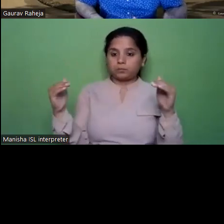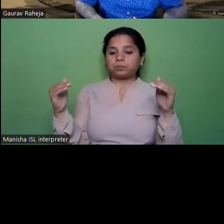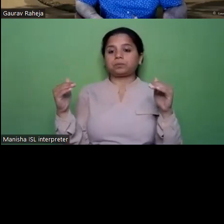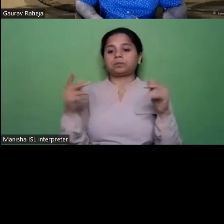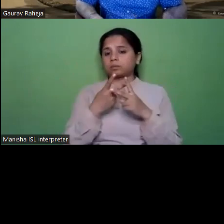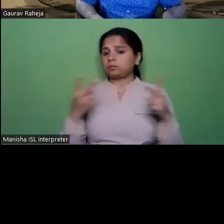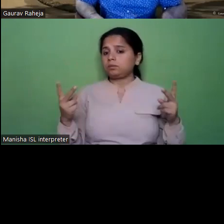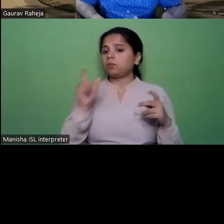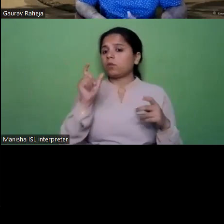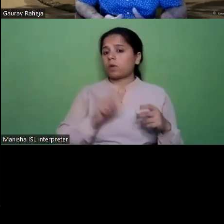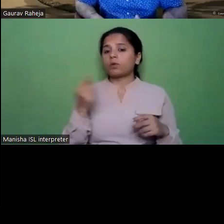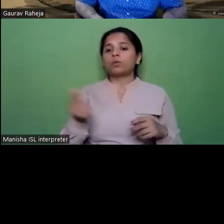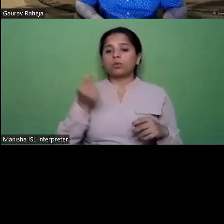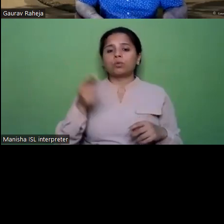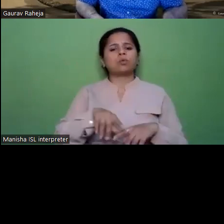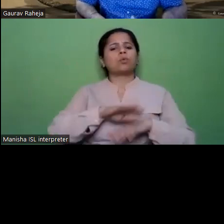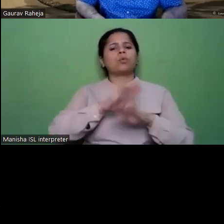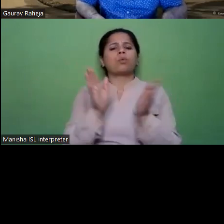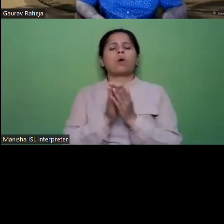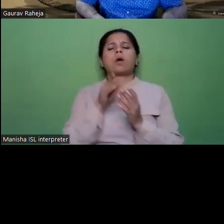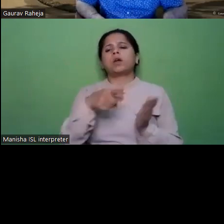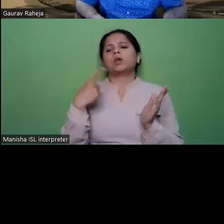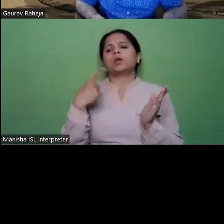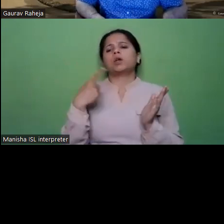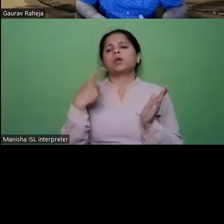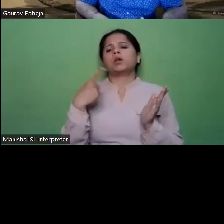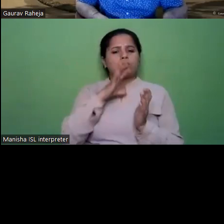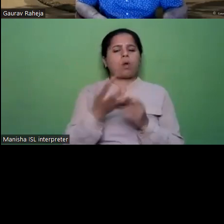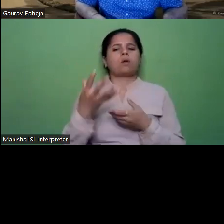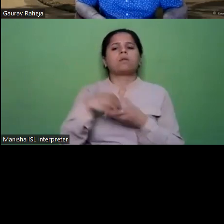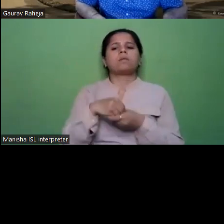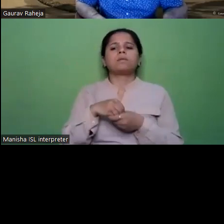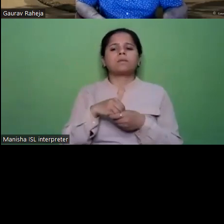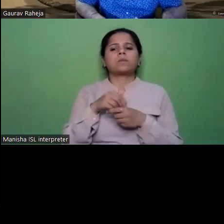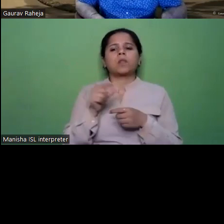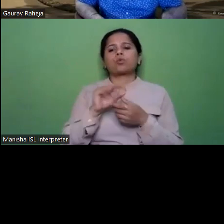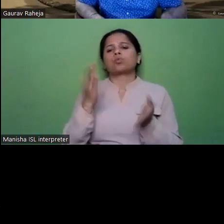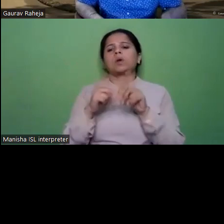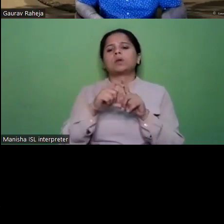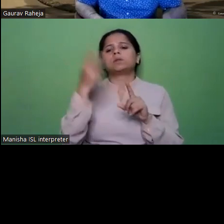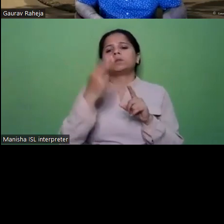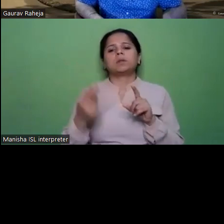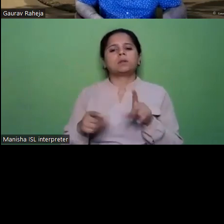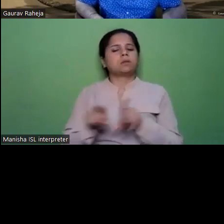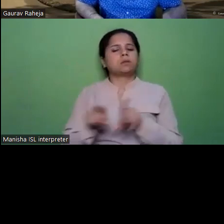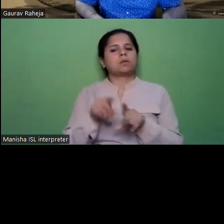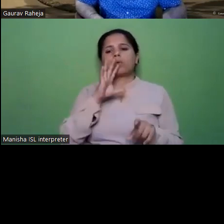etc. And these are all the principles which are embedded in universal design also as a